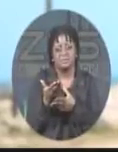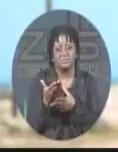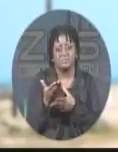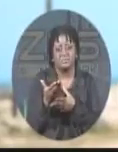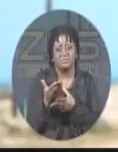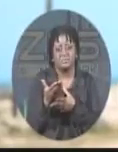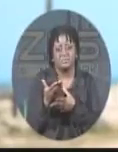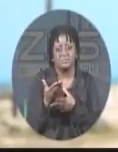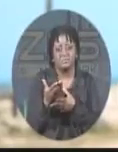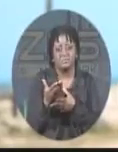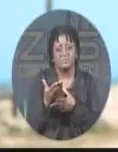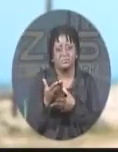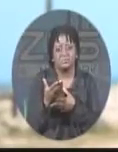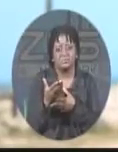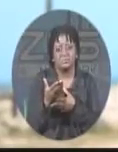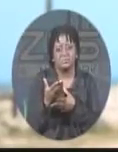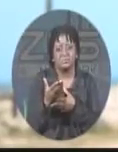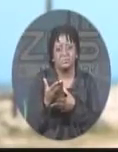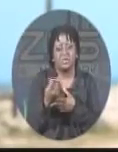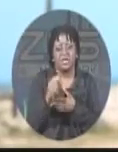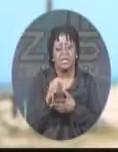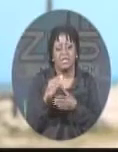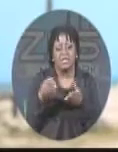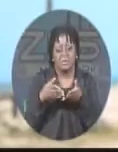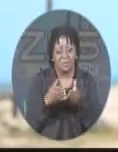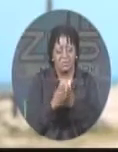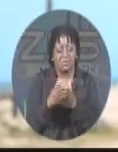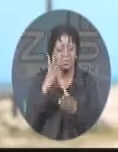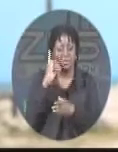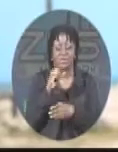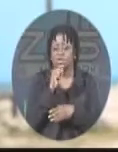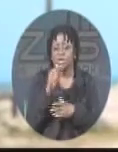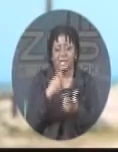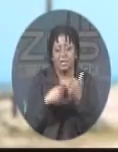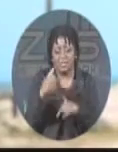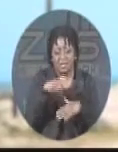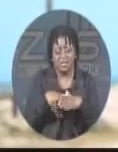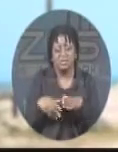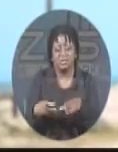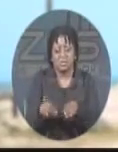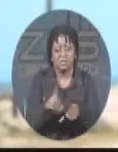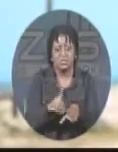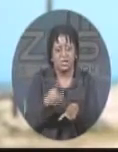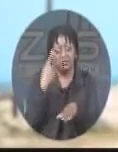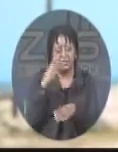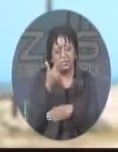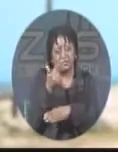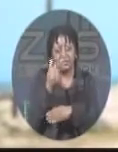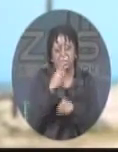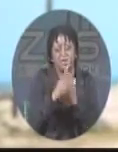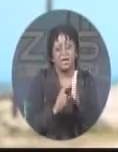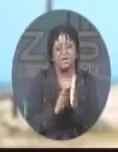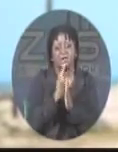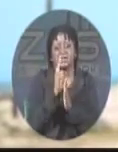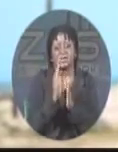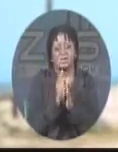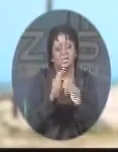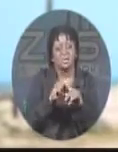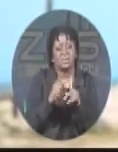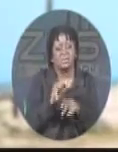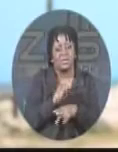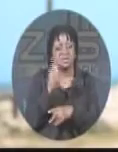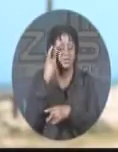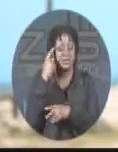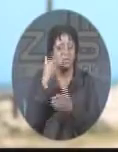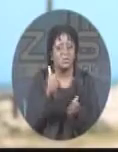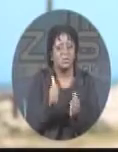we actually the boat couldn't come into the dock for a few hours. But I think